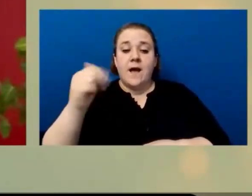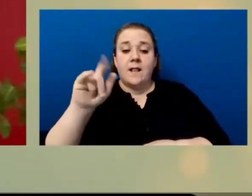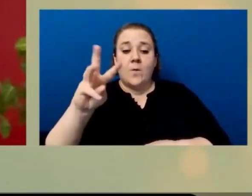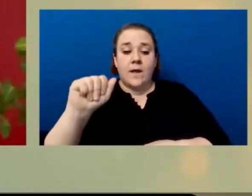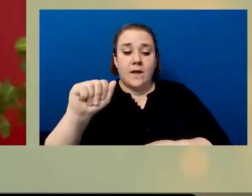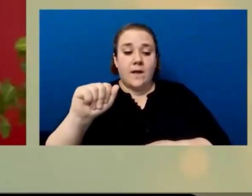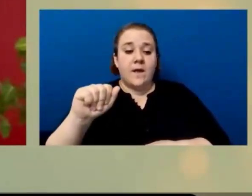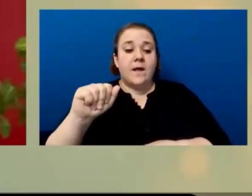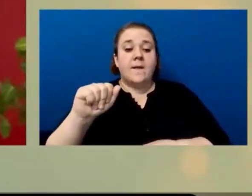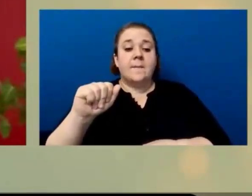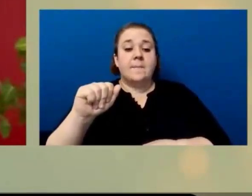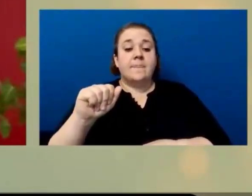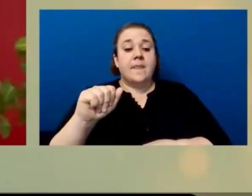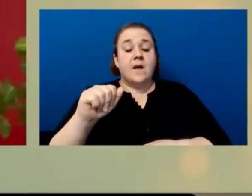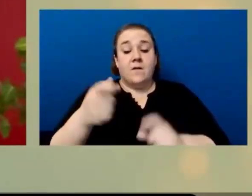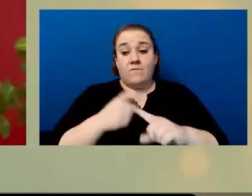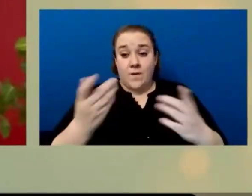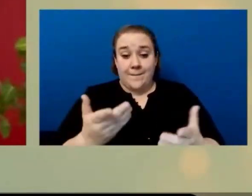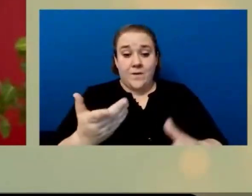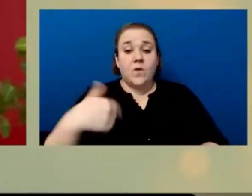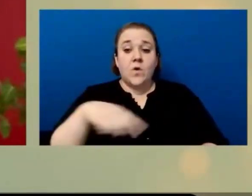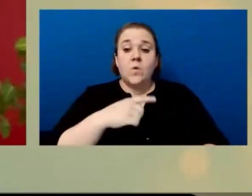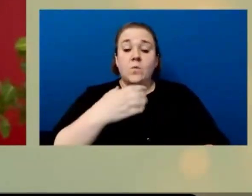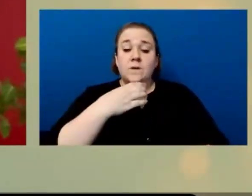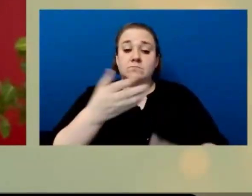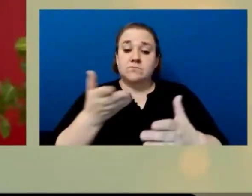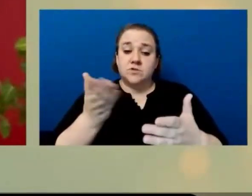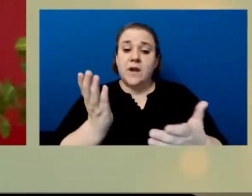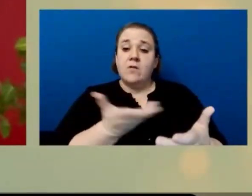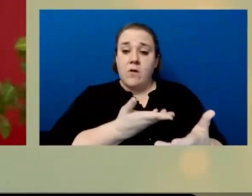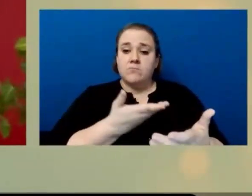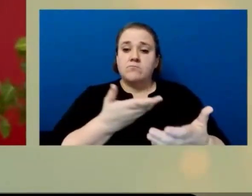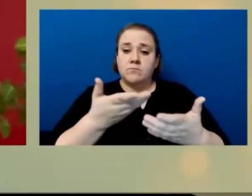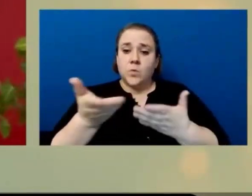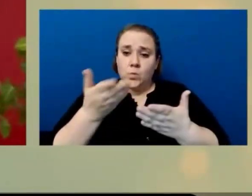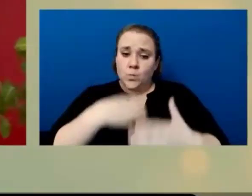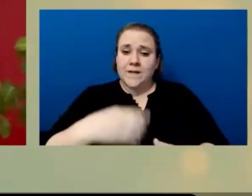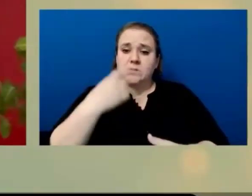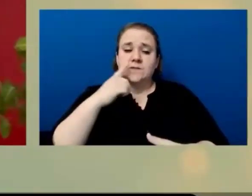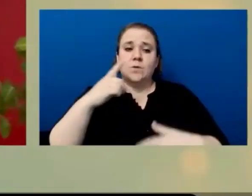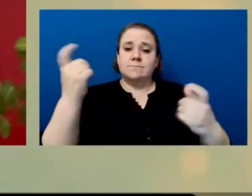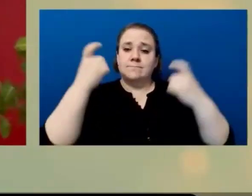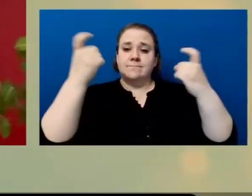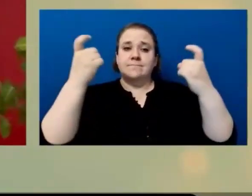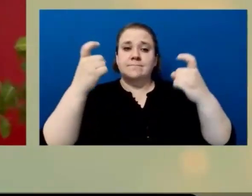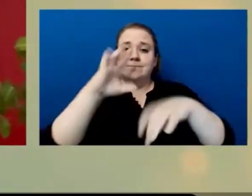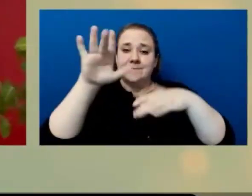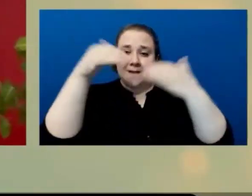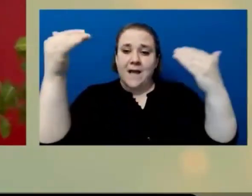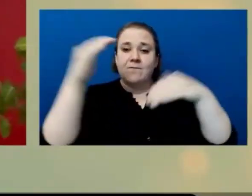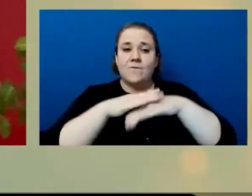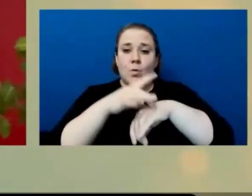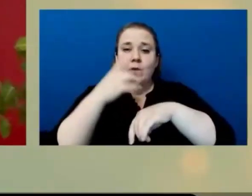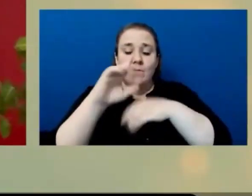people. From Greensboro, we share our wish of good food, good music, and rowdy celebration, heaven on